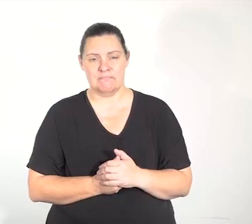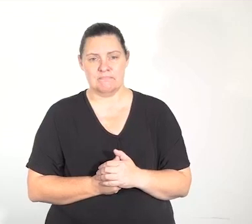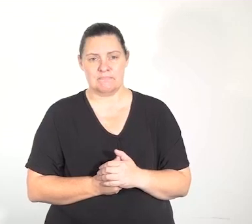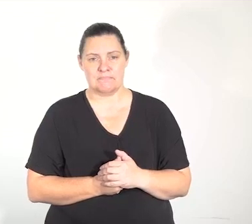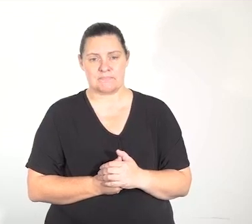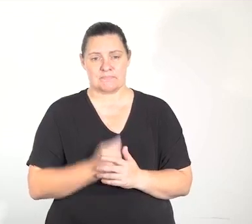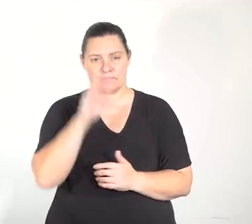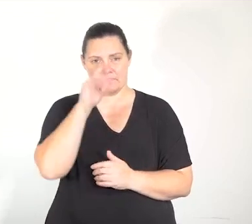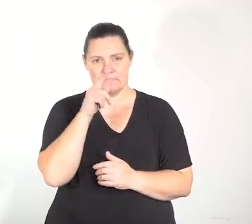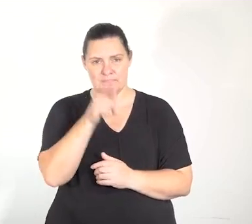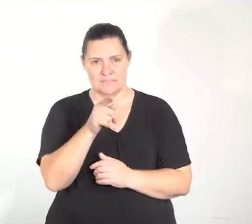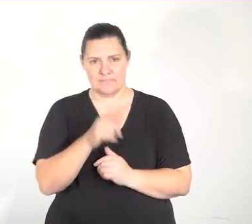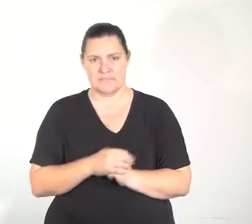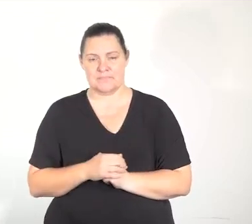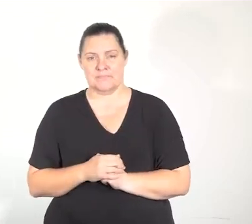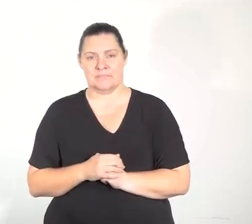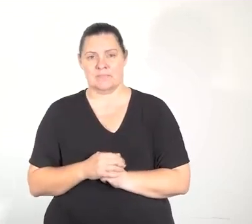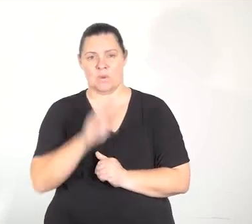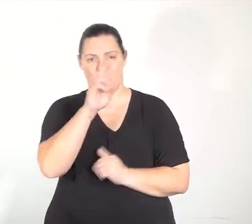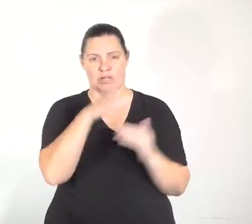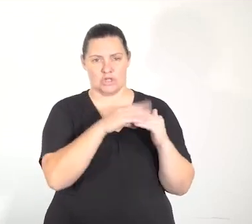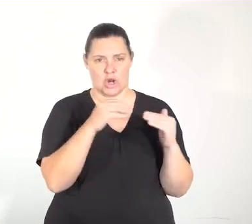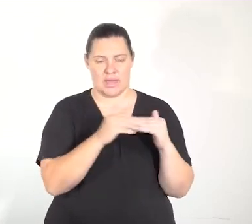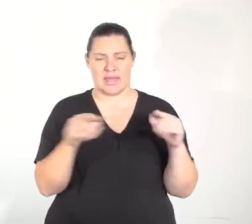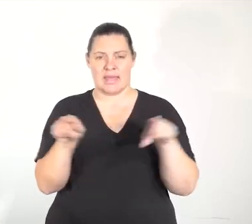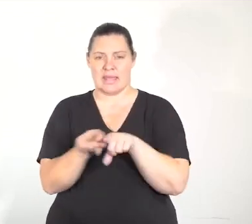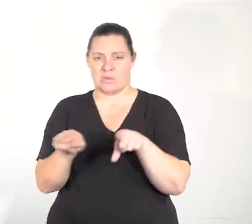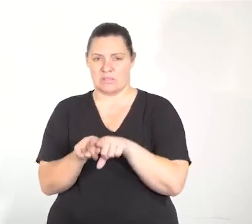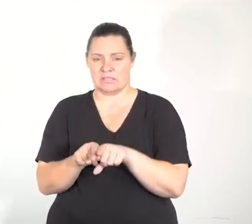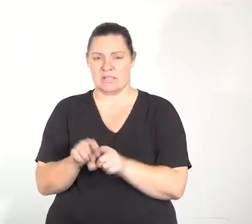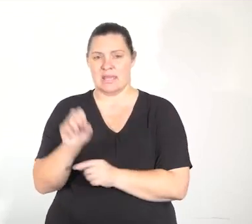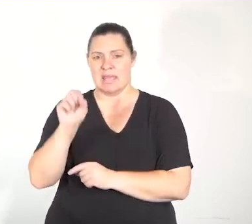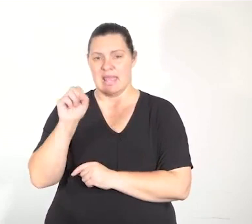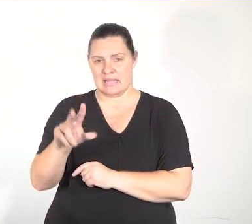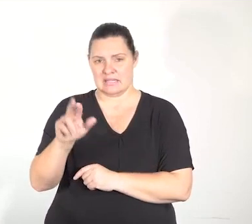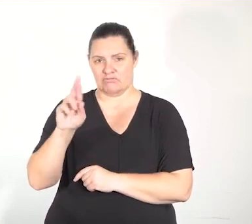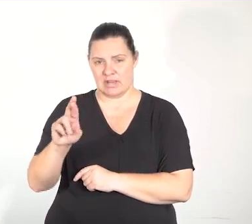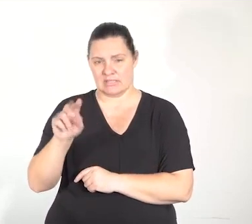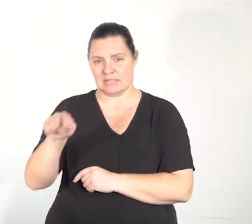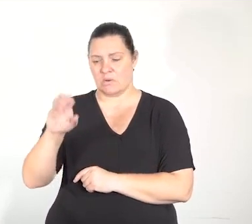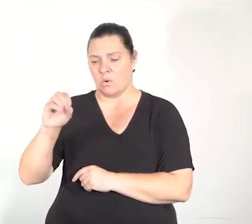follows. Remember that $1 is